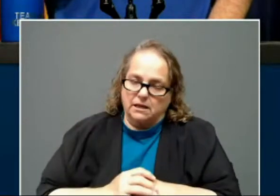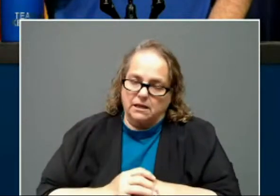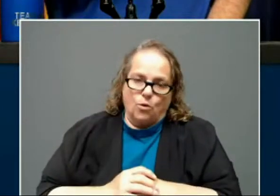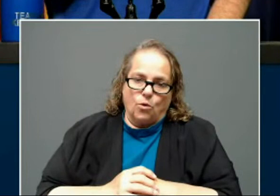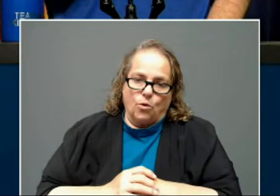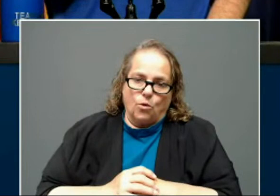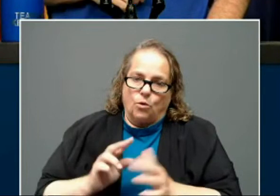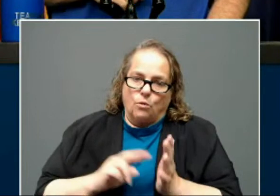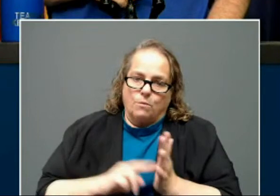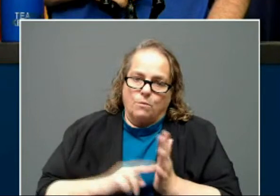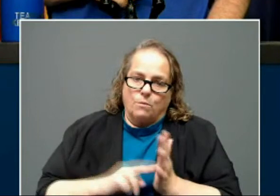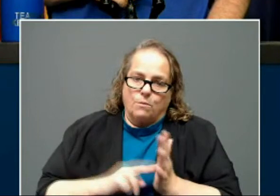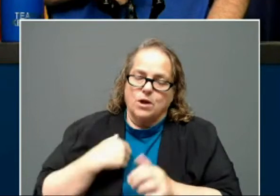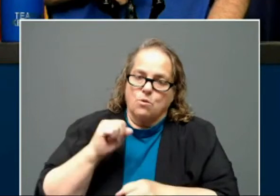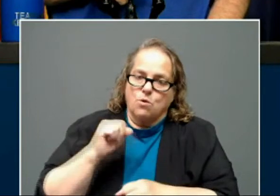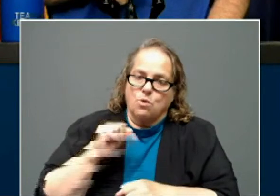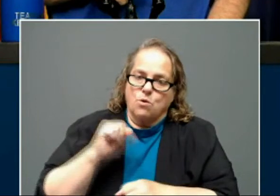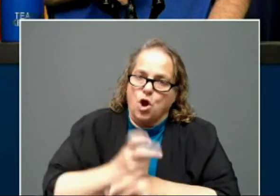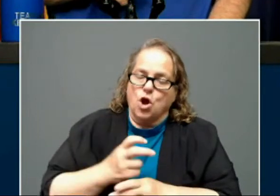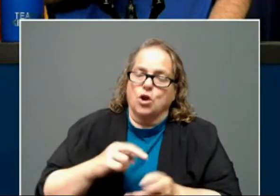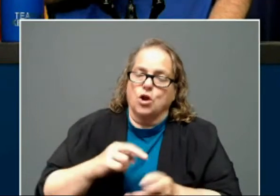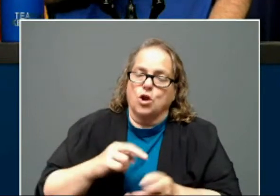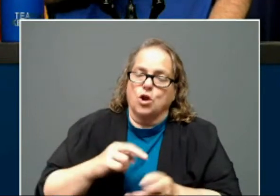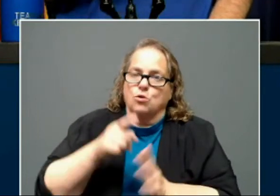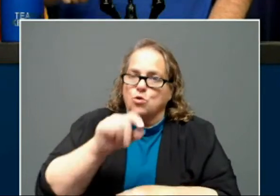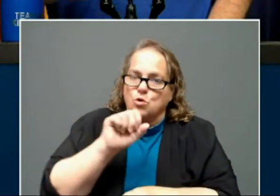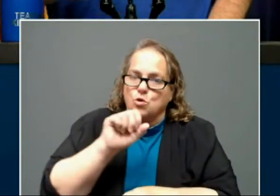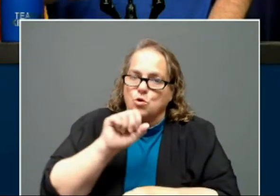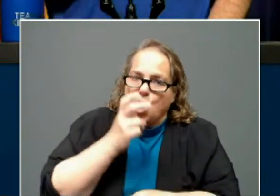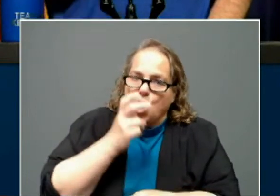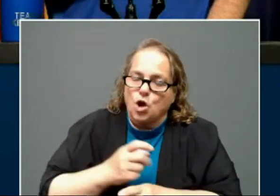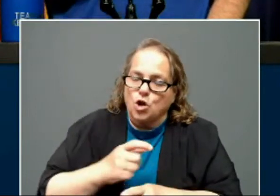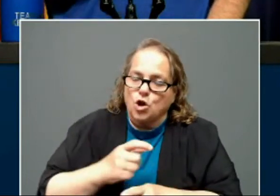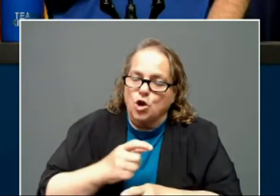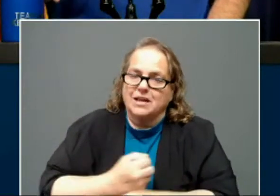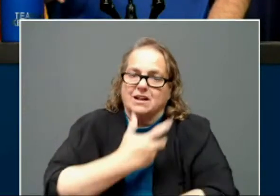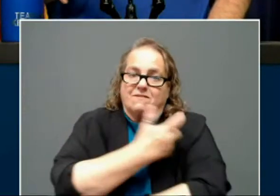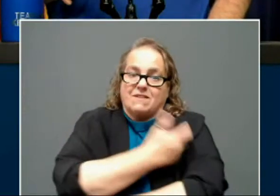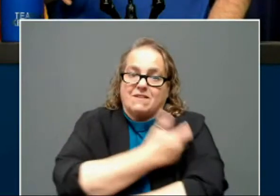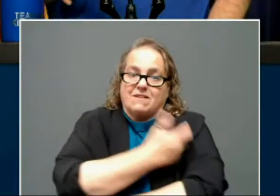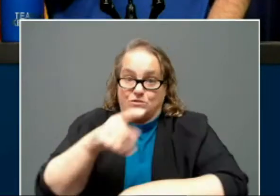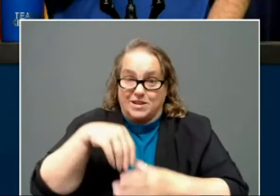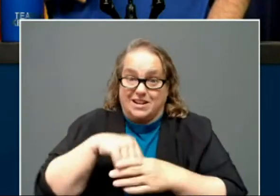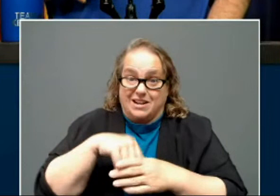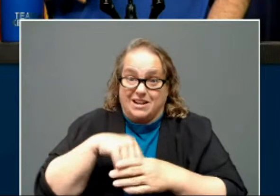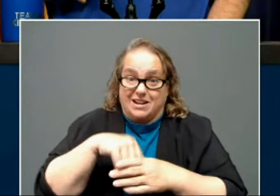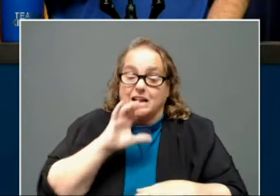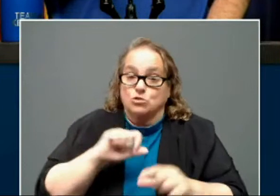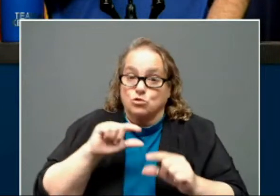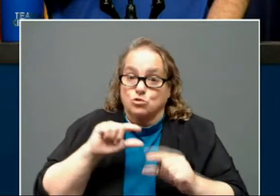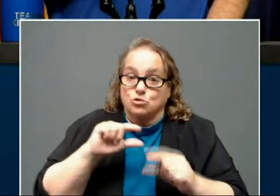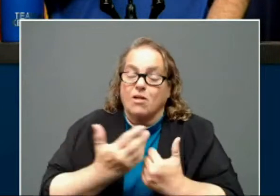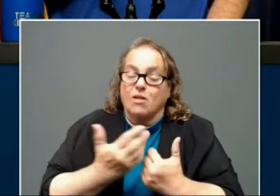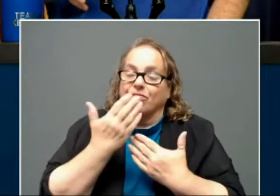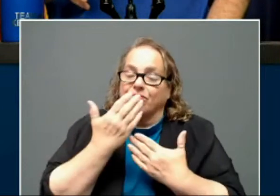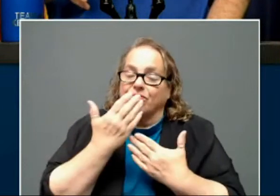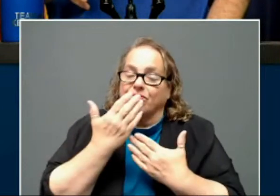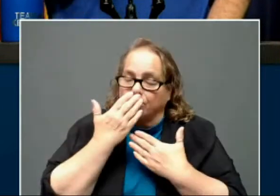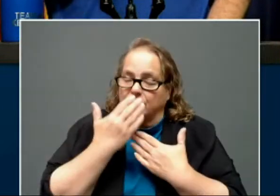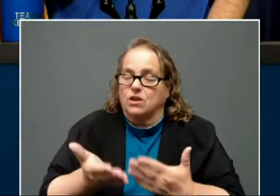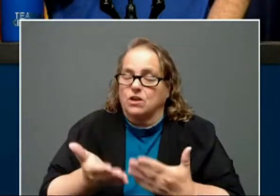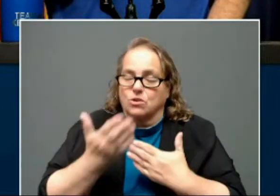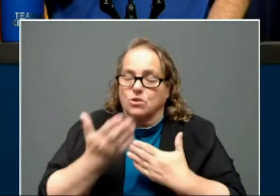That means you have worked really hard to get people to get vaccinated. If you're in this age group, thank you. Thank you for getting out there and